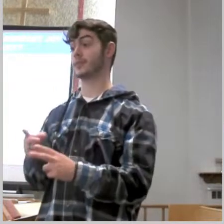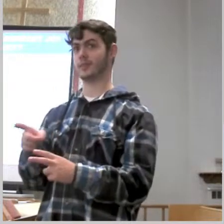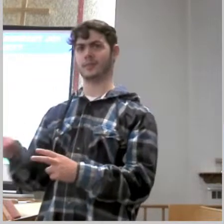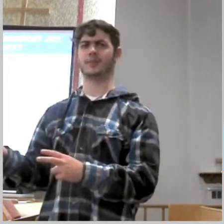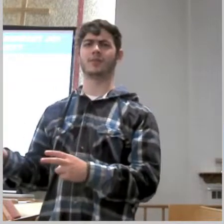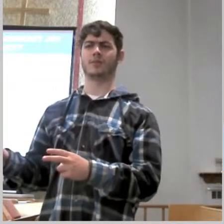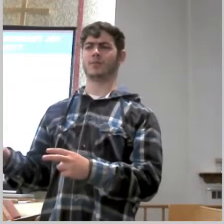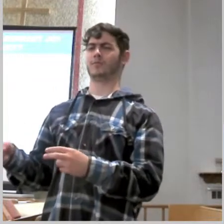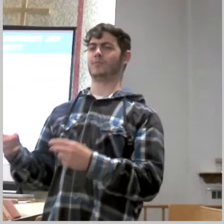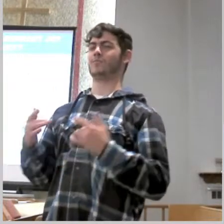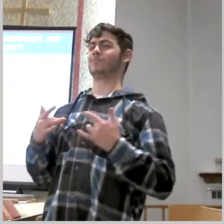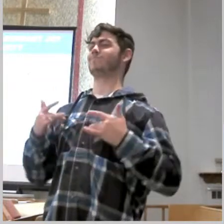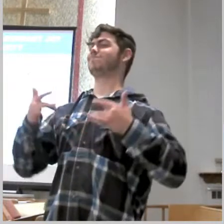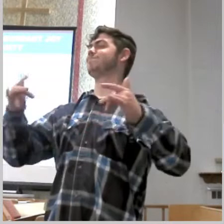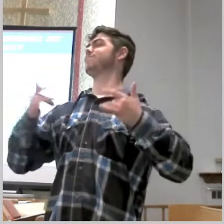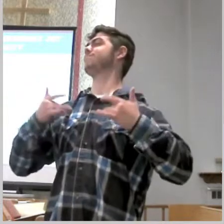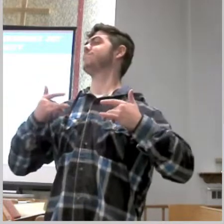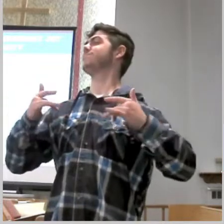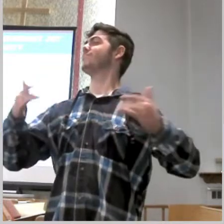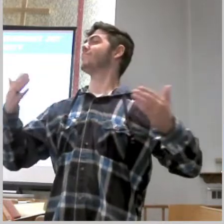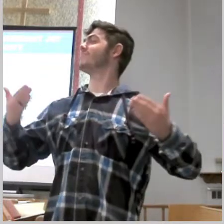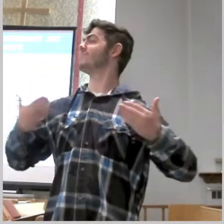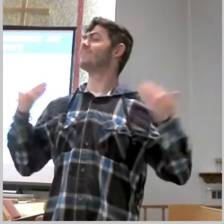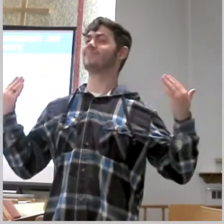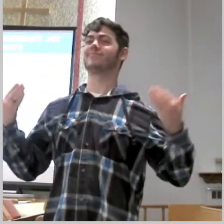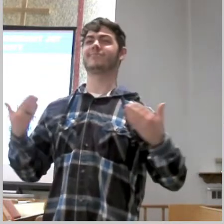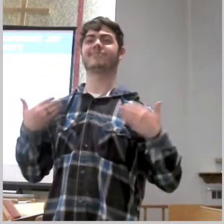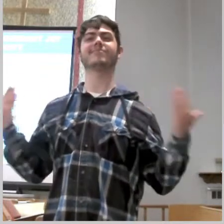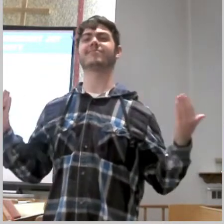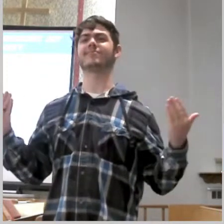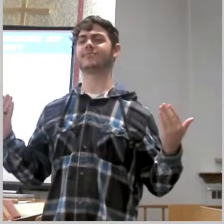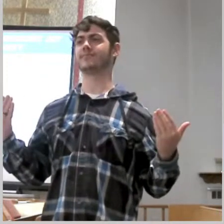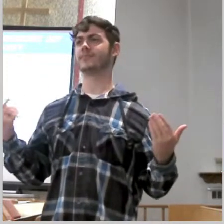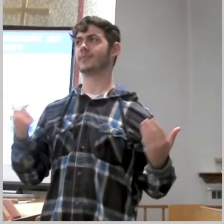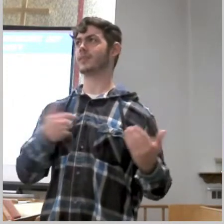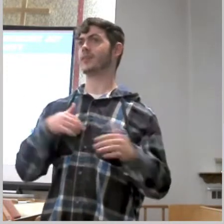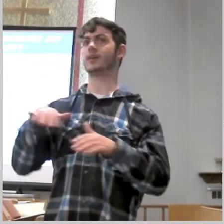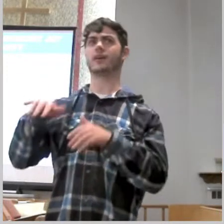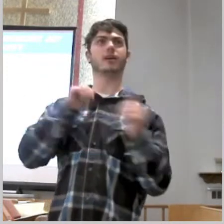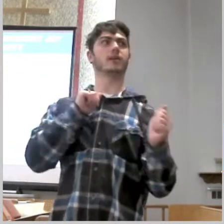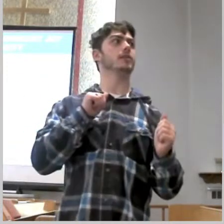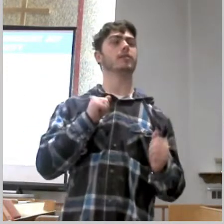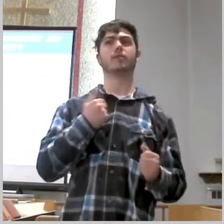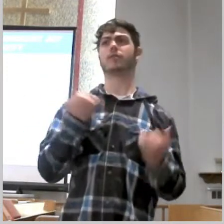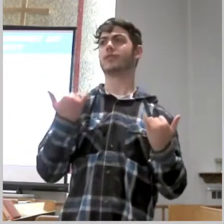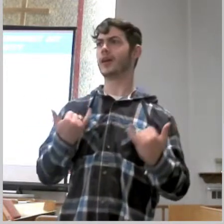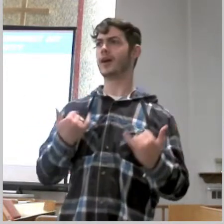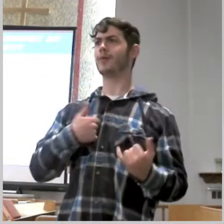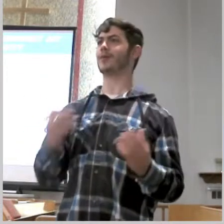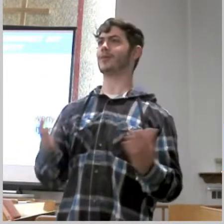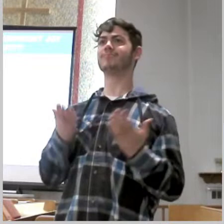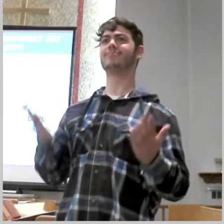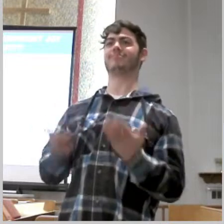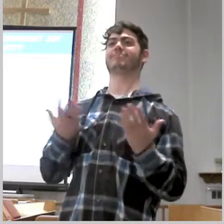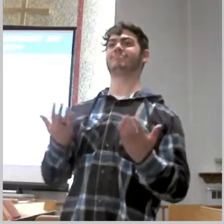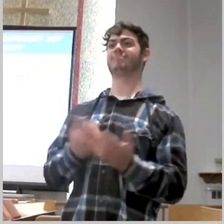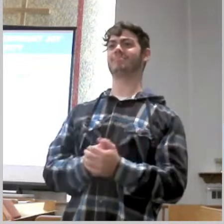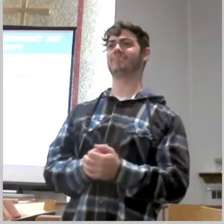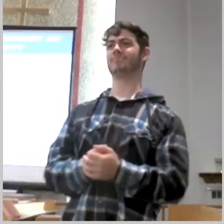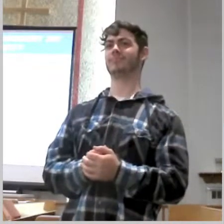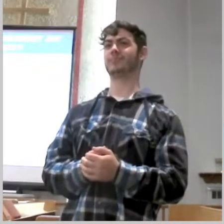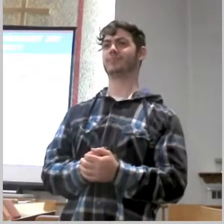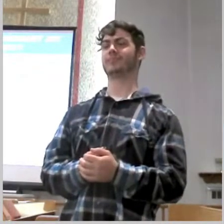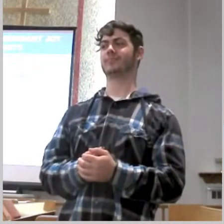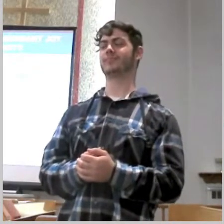joy in the midst of that trial and affliction that I leave the place saying, I was more encouraged than what I tried